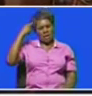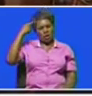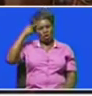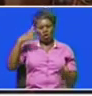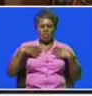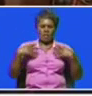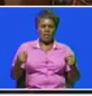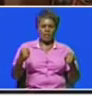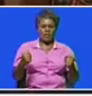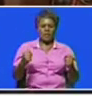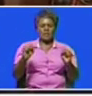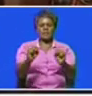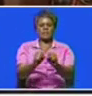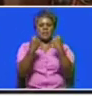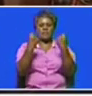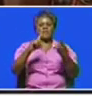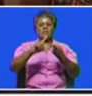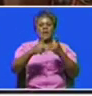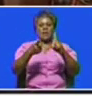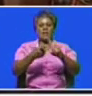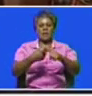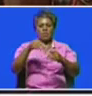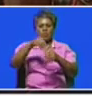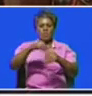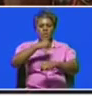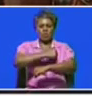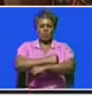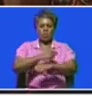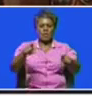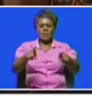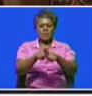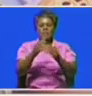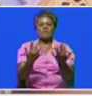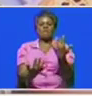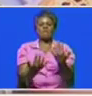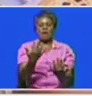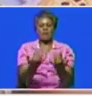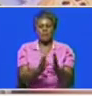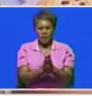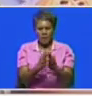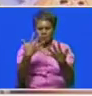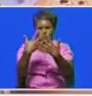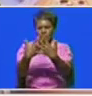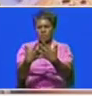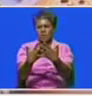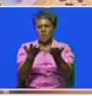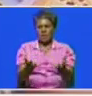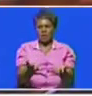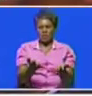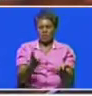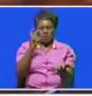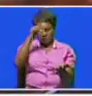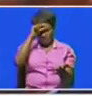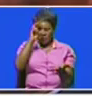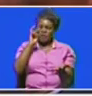the safety standards and precautions in the school, even things like fire drills. The government says it will have to take another look at